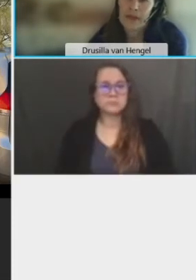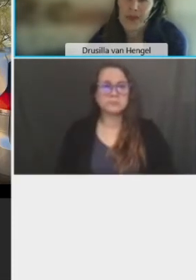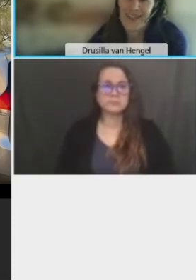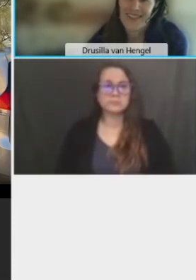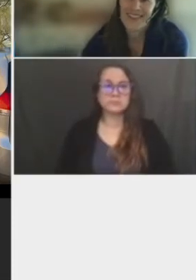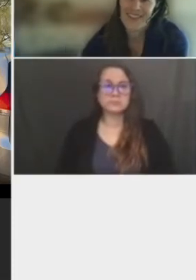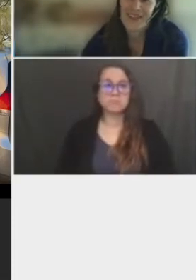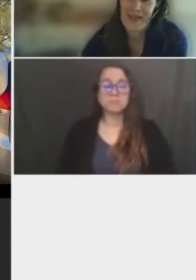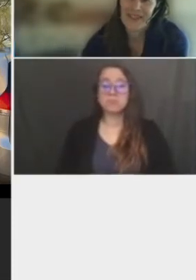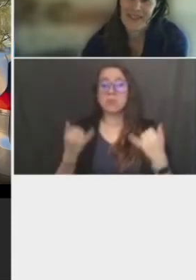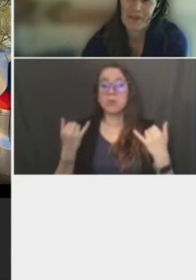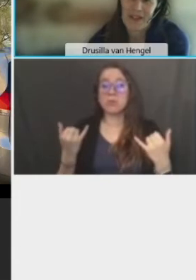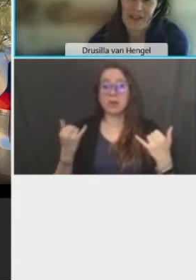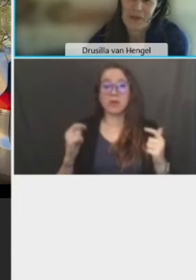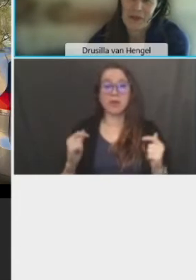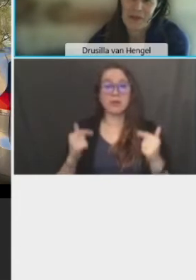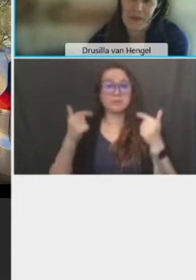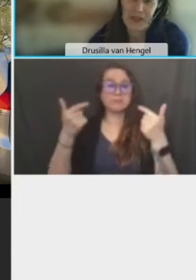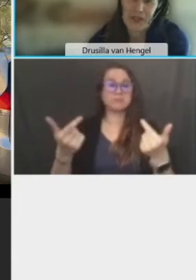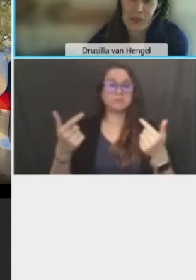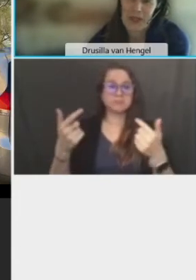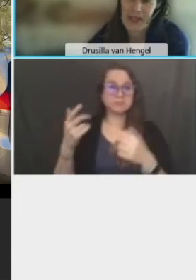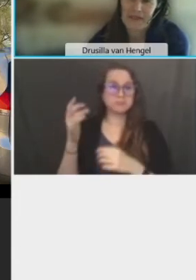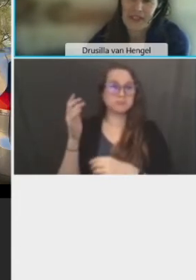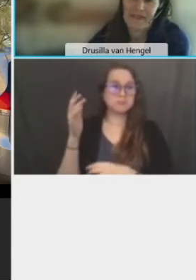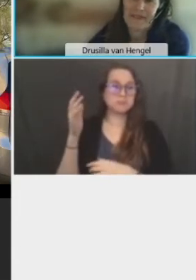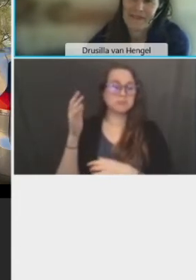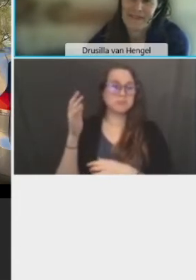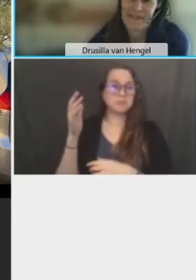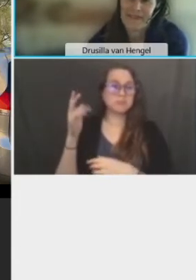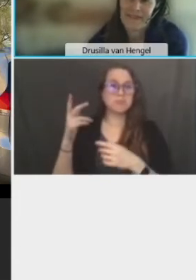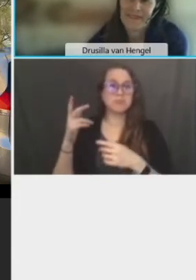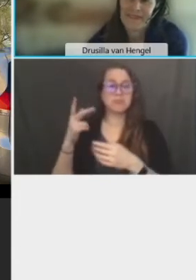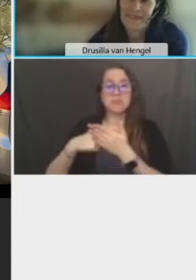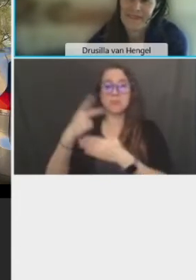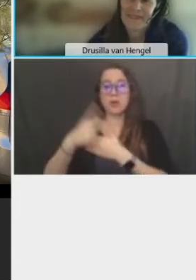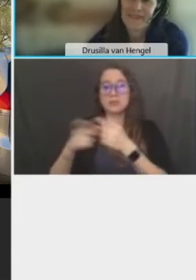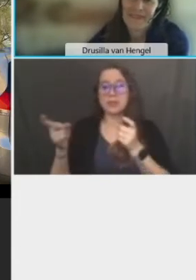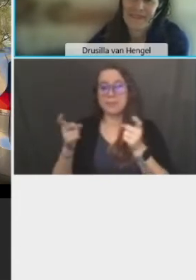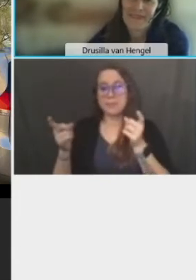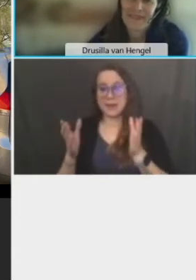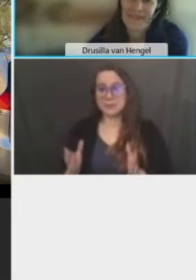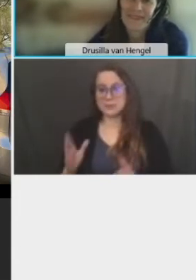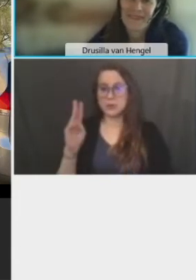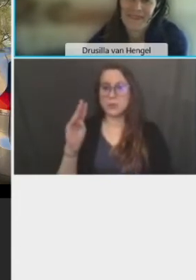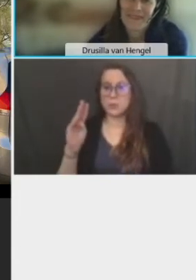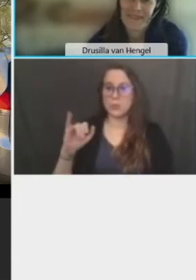And at this point, I'd like to turn it back to the project manager, Will Hansfield.